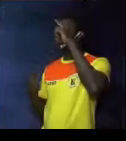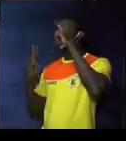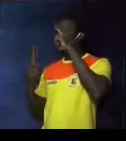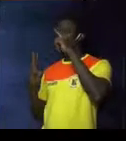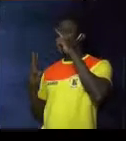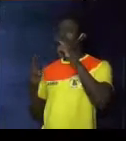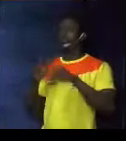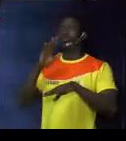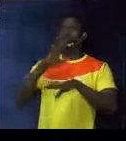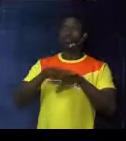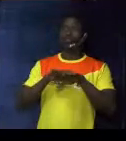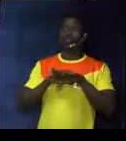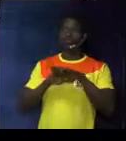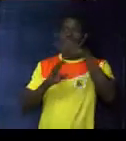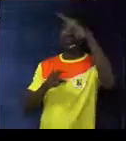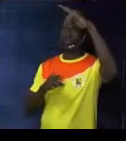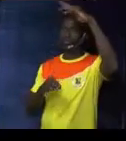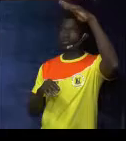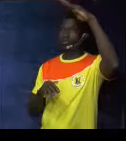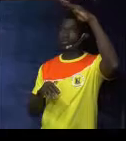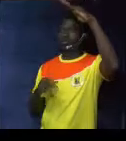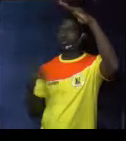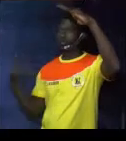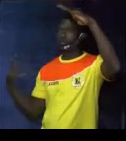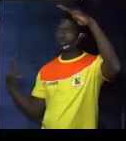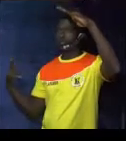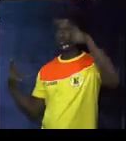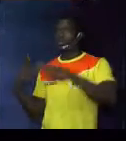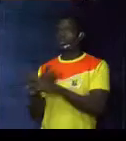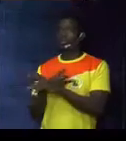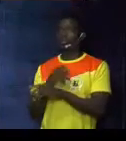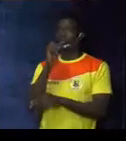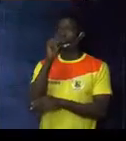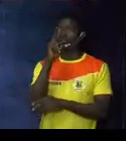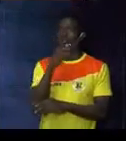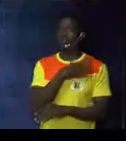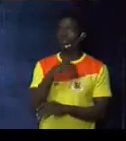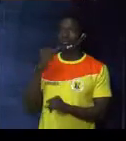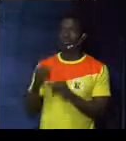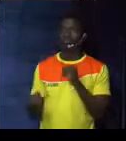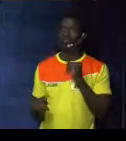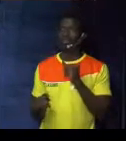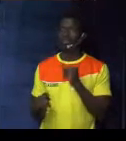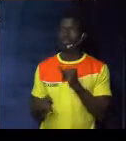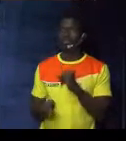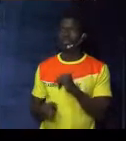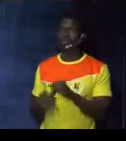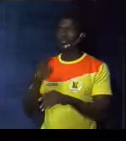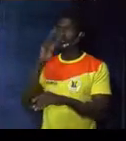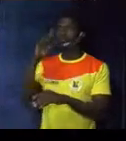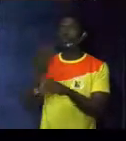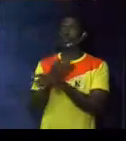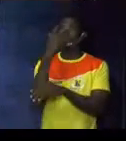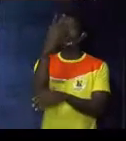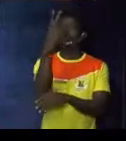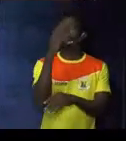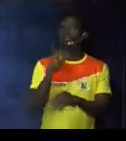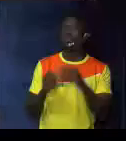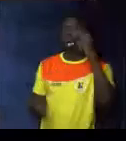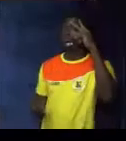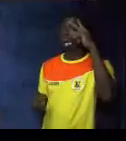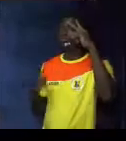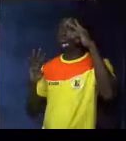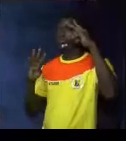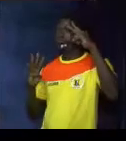this one. 4 on top, 3 to the right. 4 times 3 is 12. And finally this one. 4 times 6 is